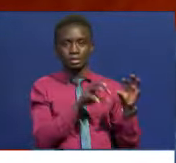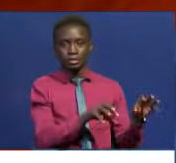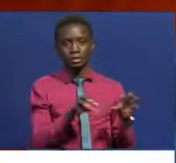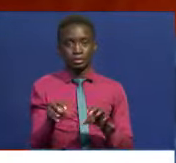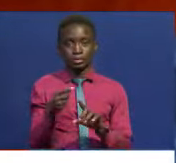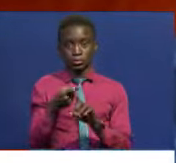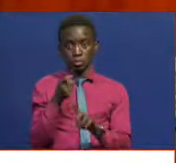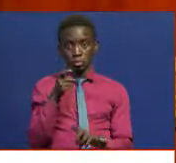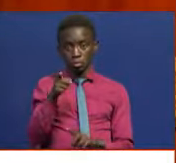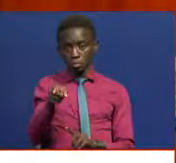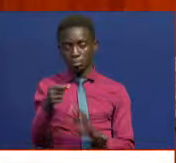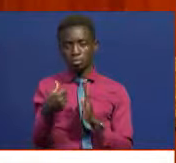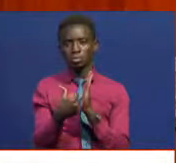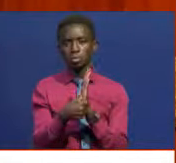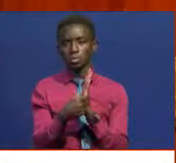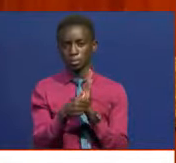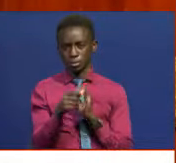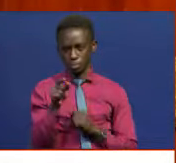I also want to obtain